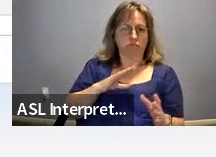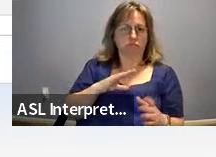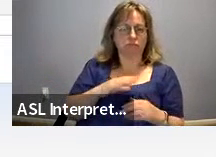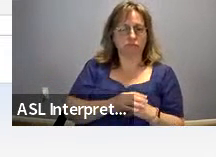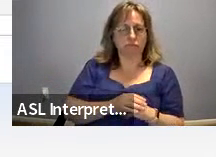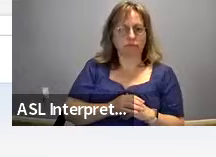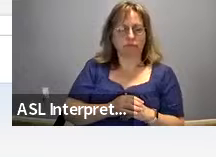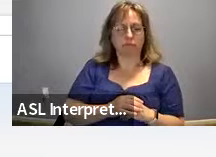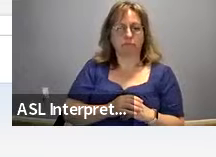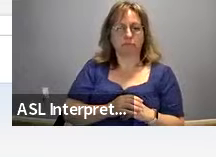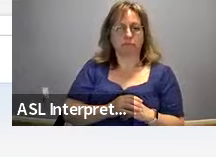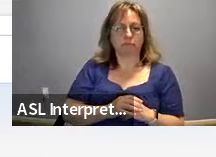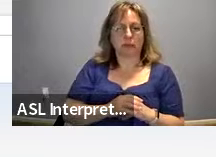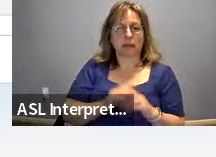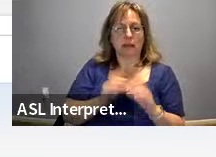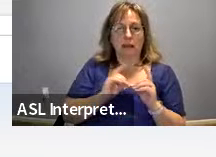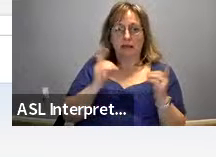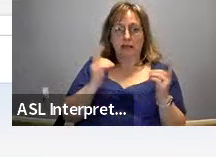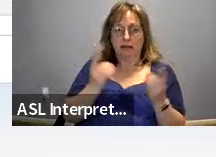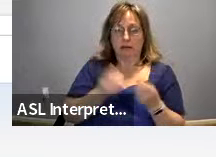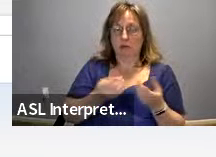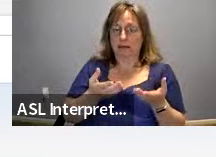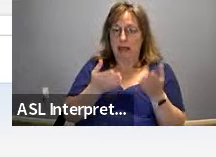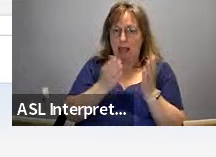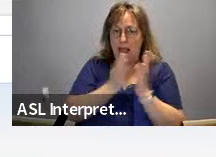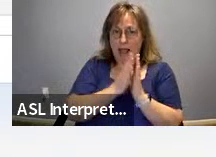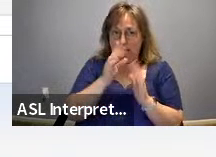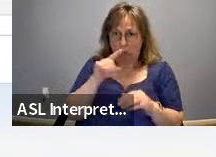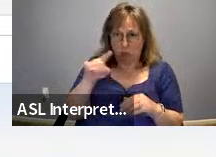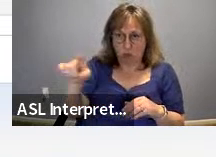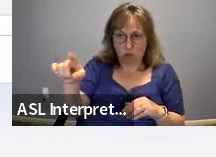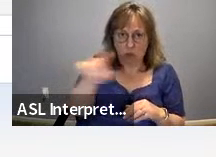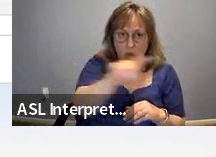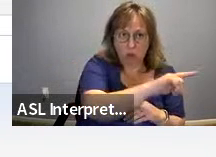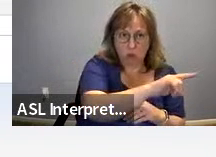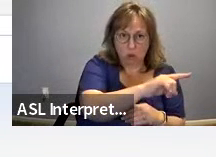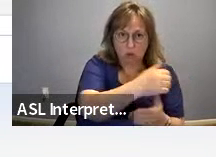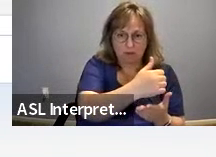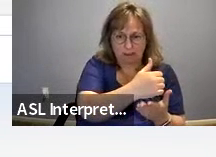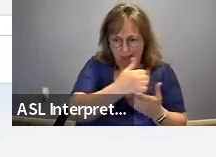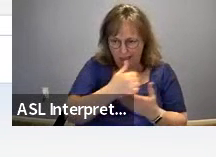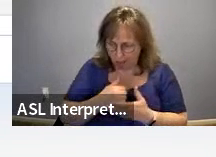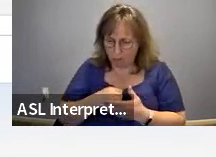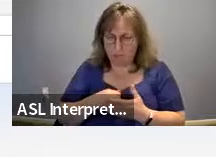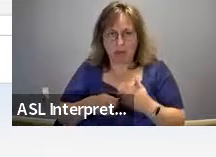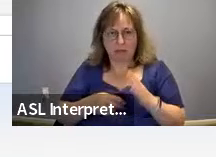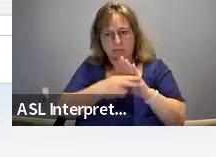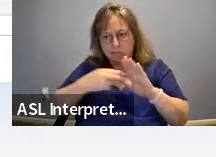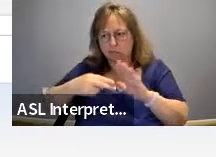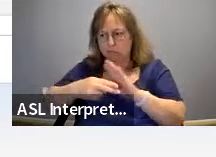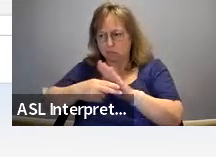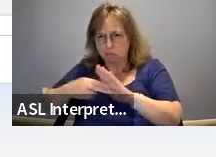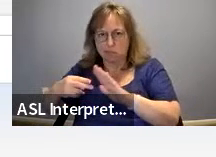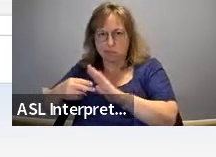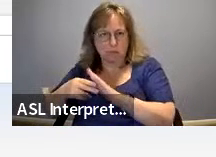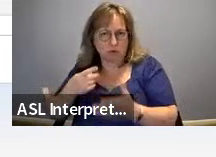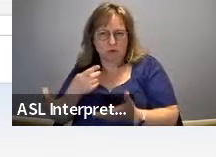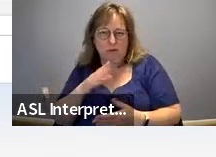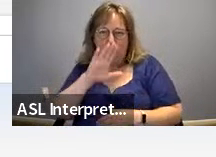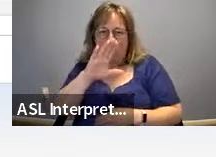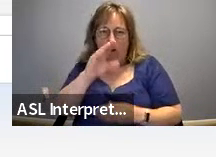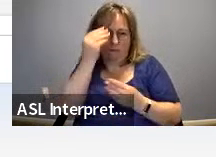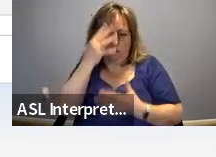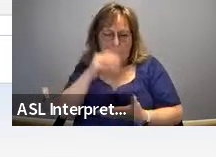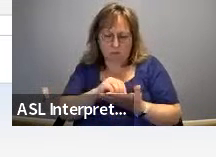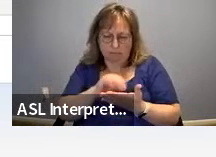that's what the district is asking, requesting of you to help us in assigning these ethnicity and race categories. And it's just that simple